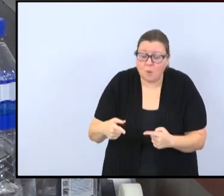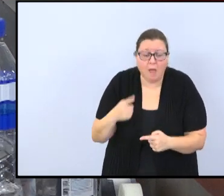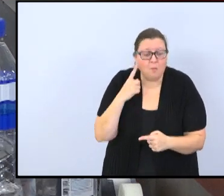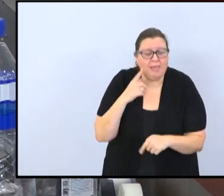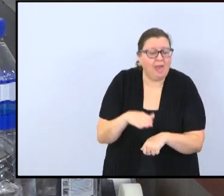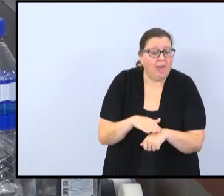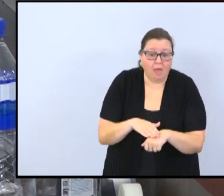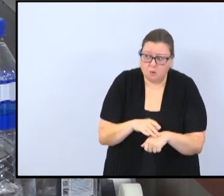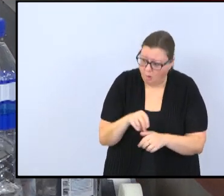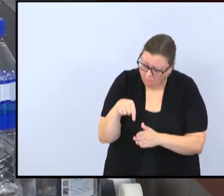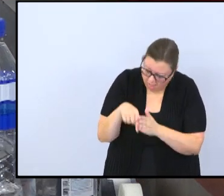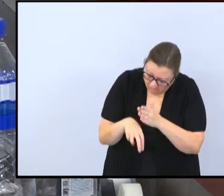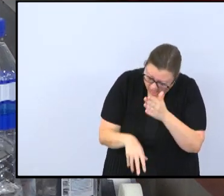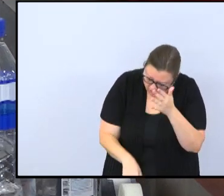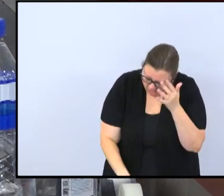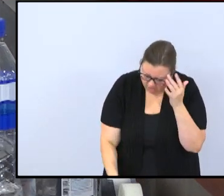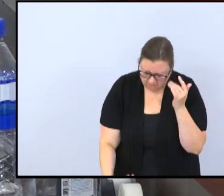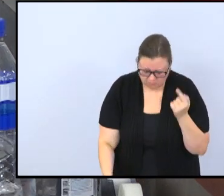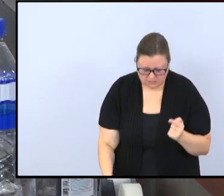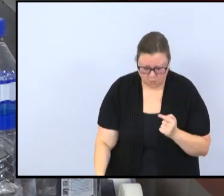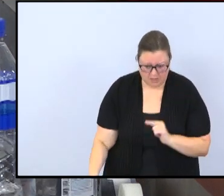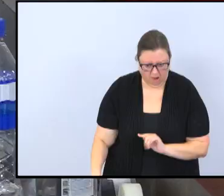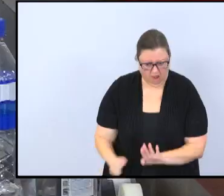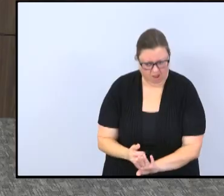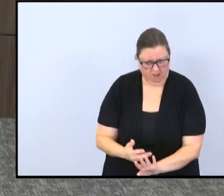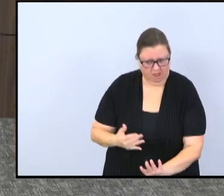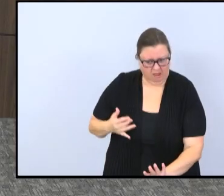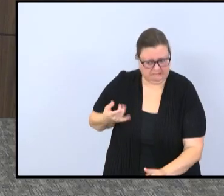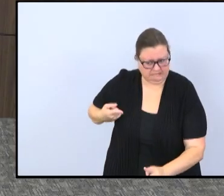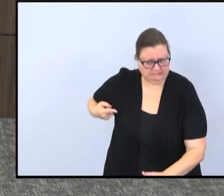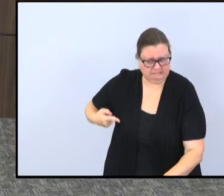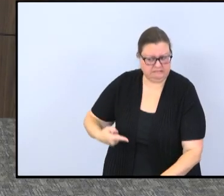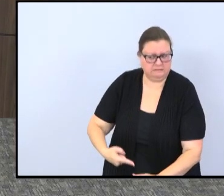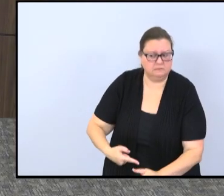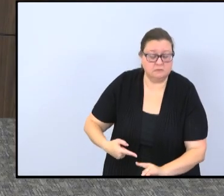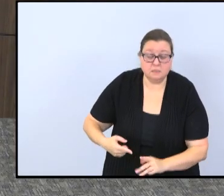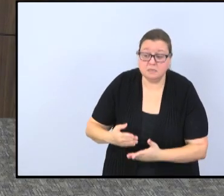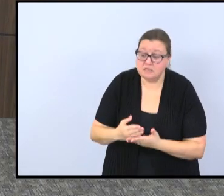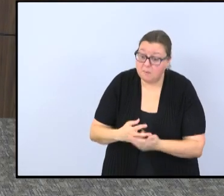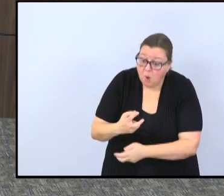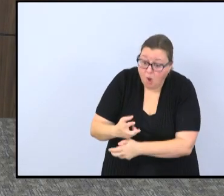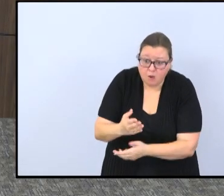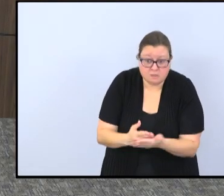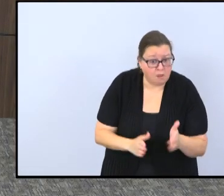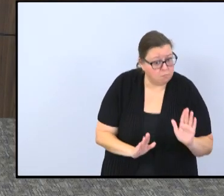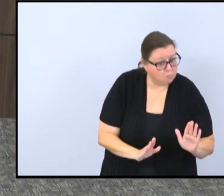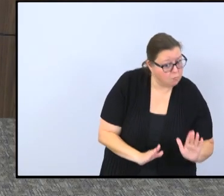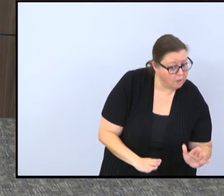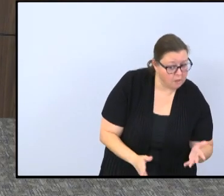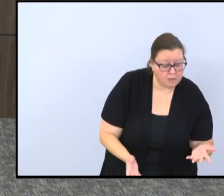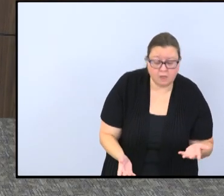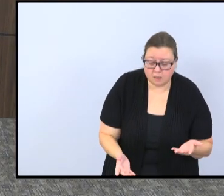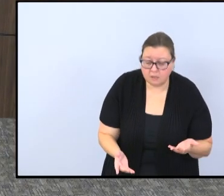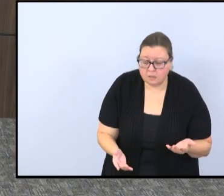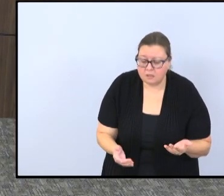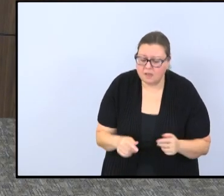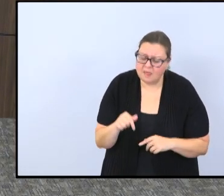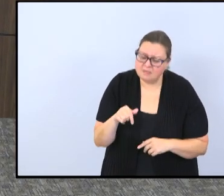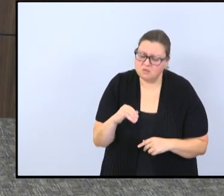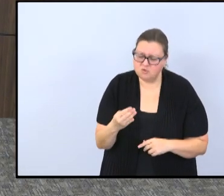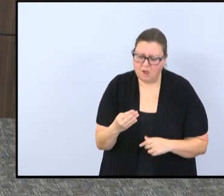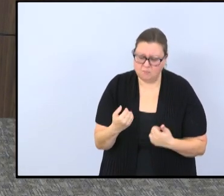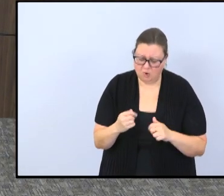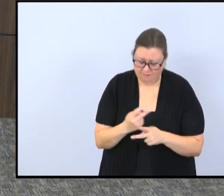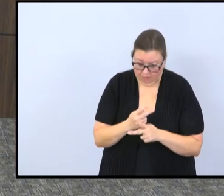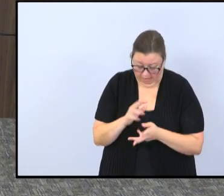in the district, and we hear a lot of the great parts that's happening in the district. And the job is to find a way